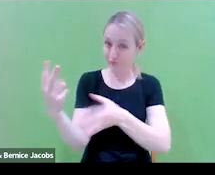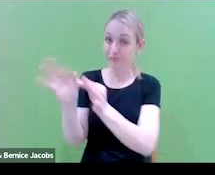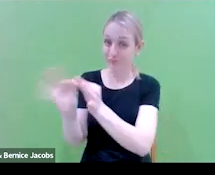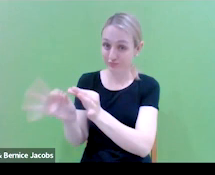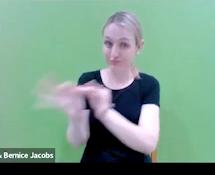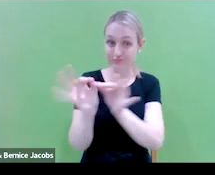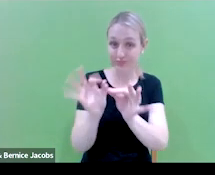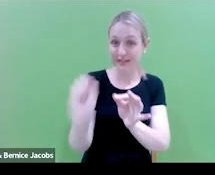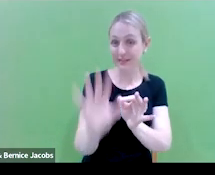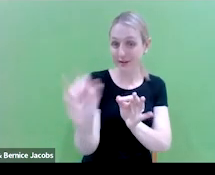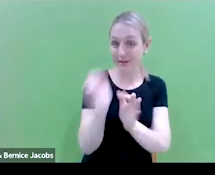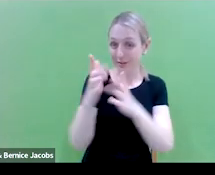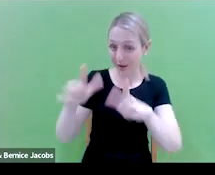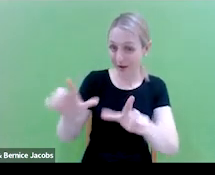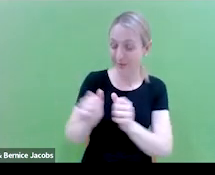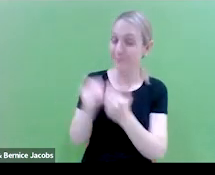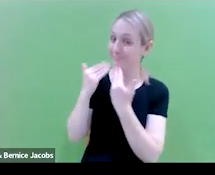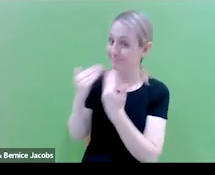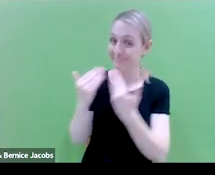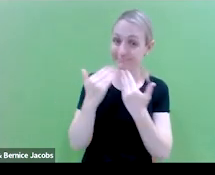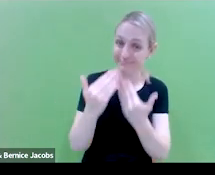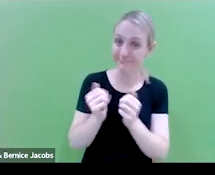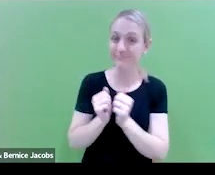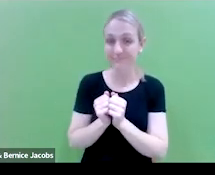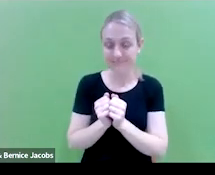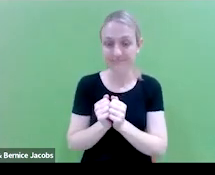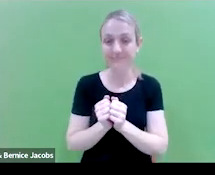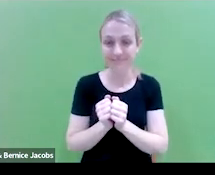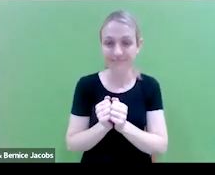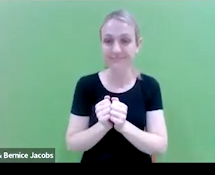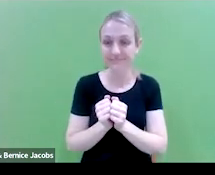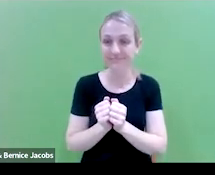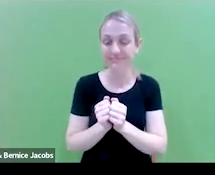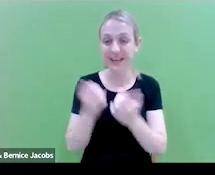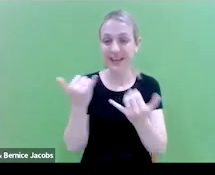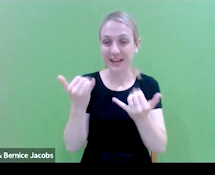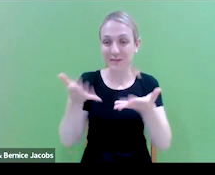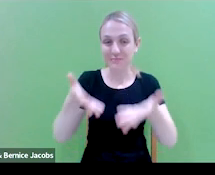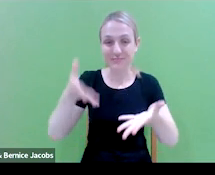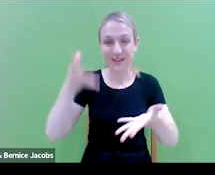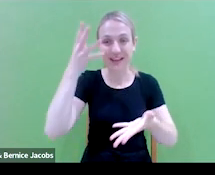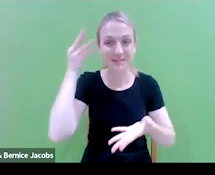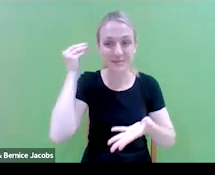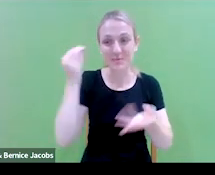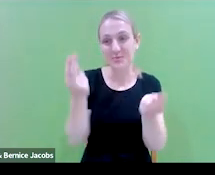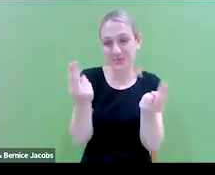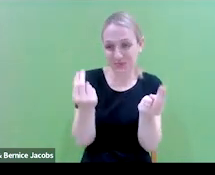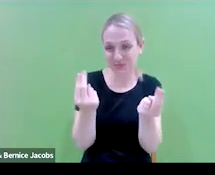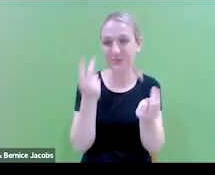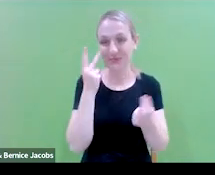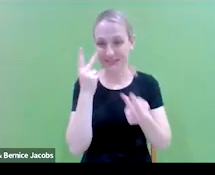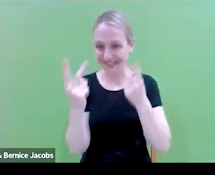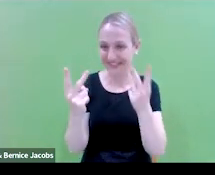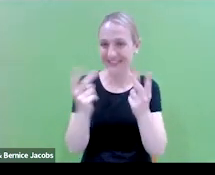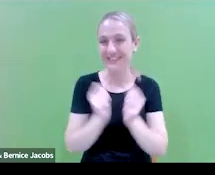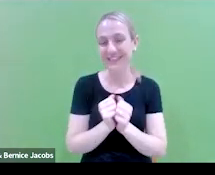African Sign Language interpretation. It's really been a different experience for us, and thank you so much. And